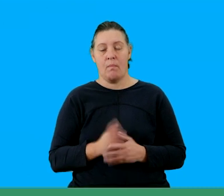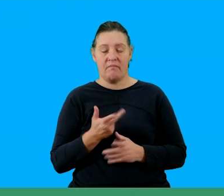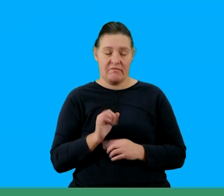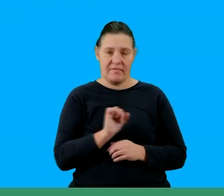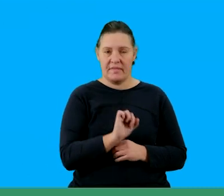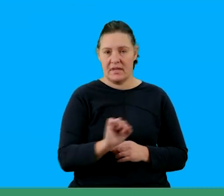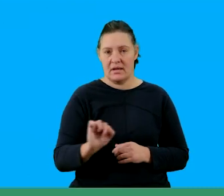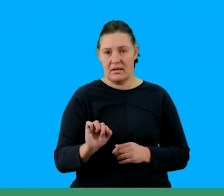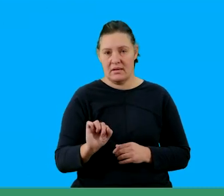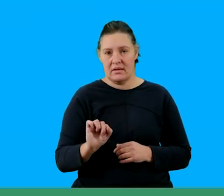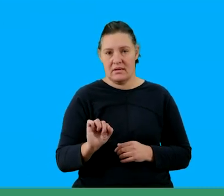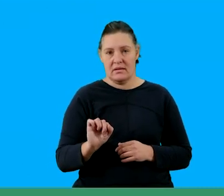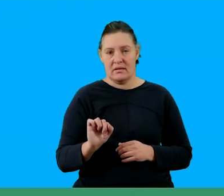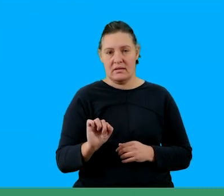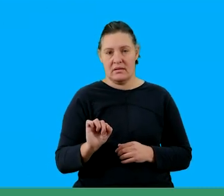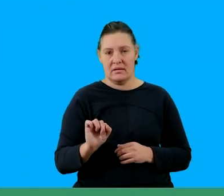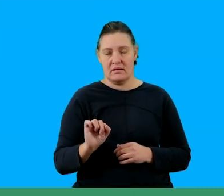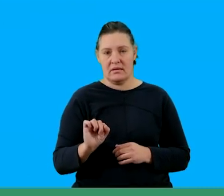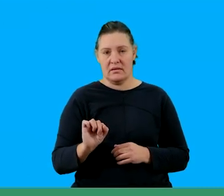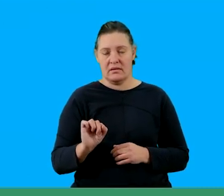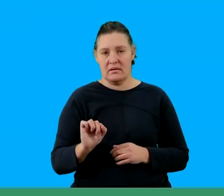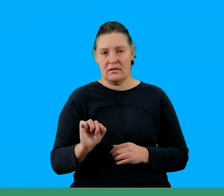of their